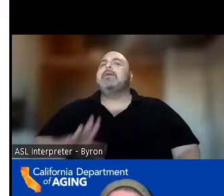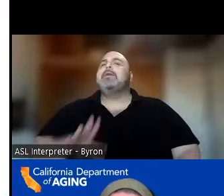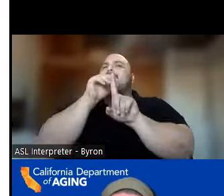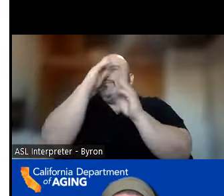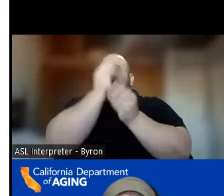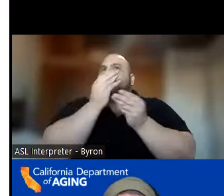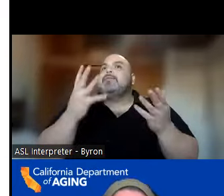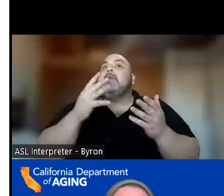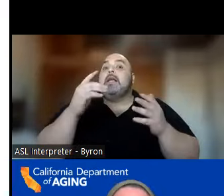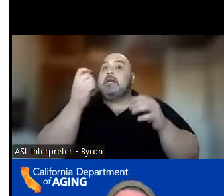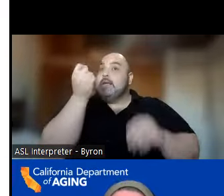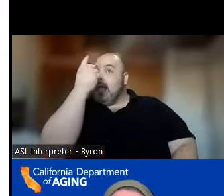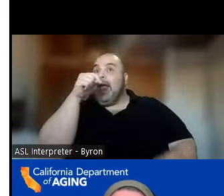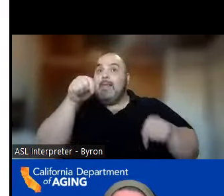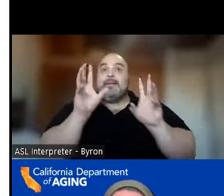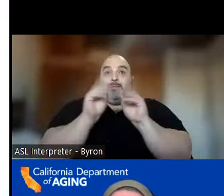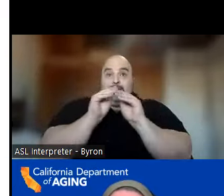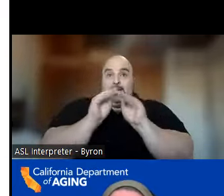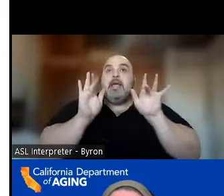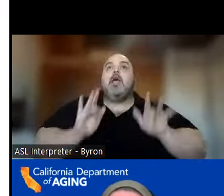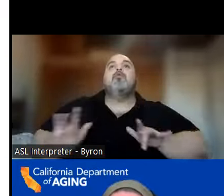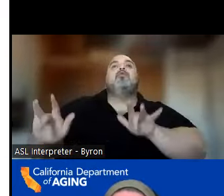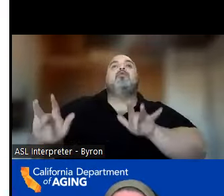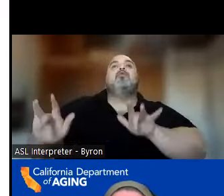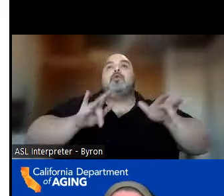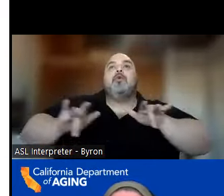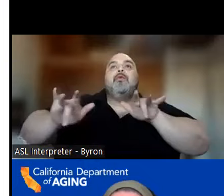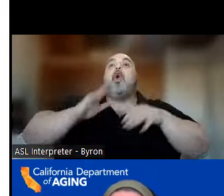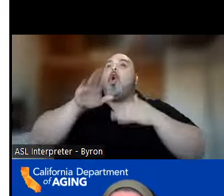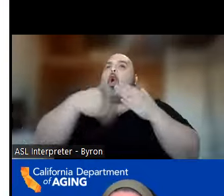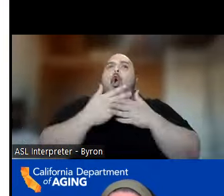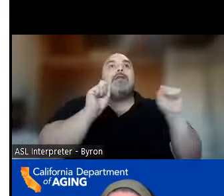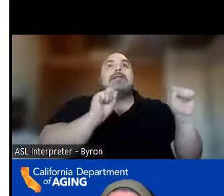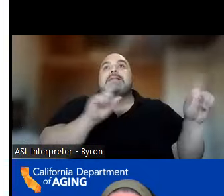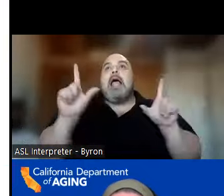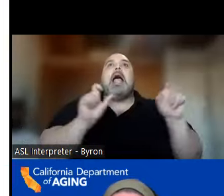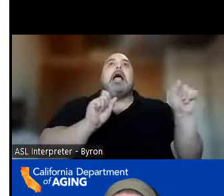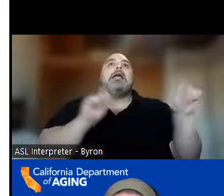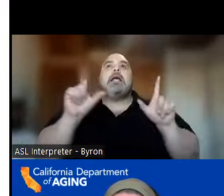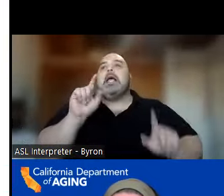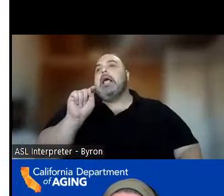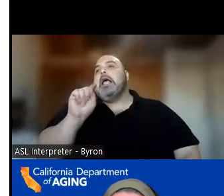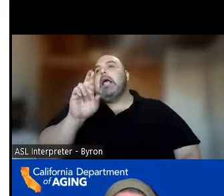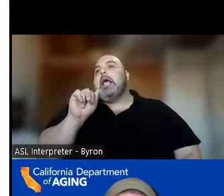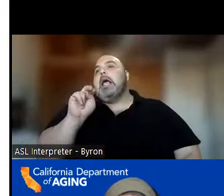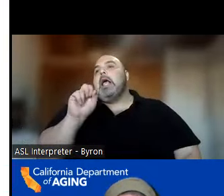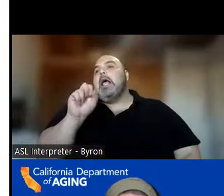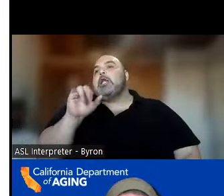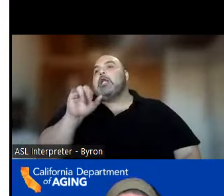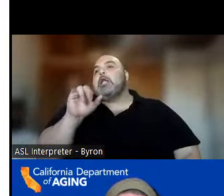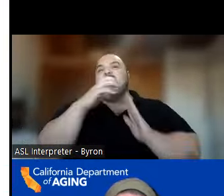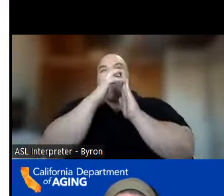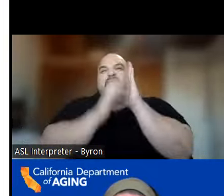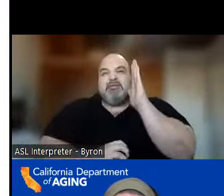this meeting is being recorded. And so all the slides and the transcripts will be posted to the Cal